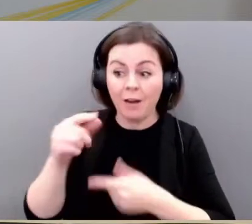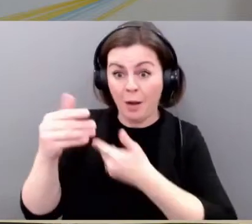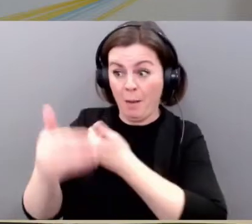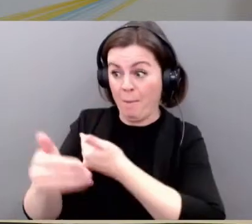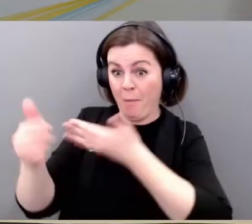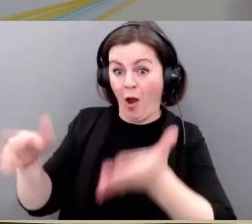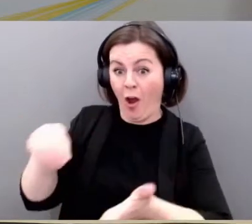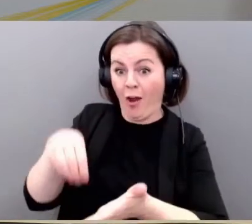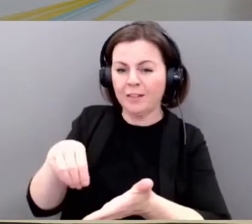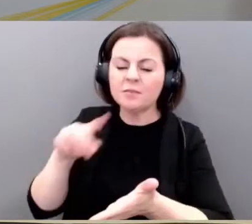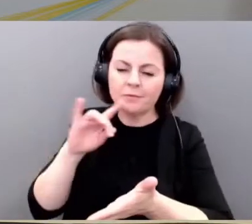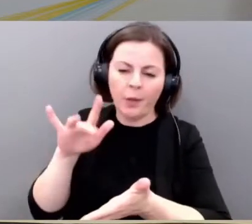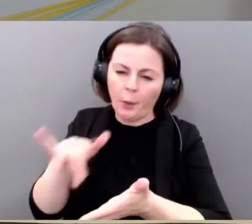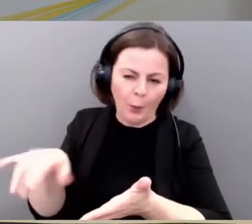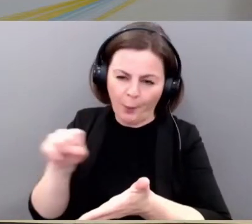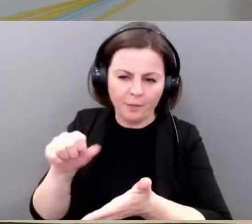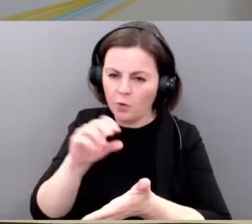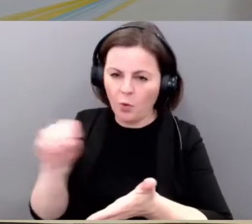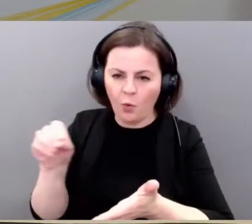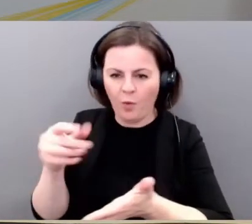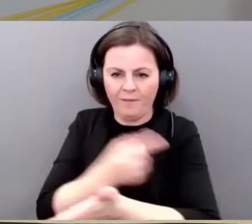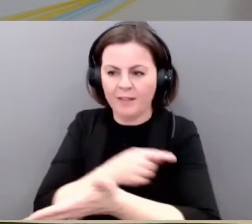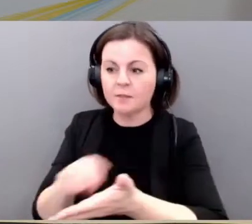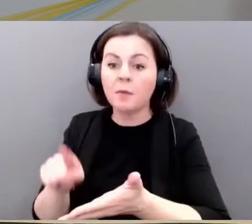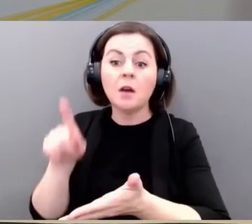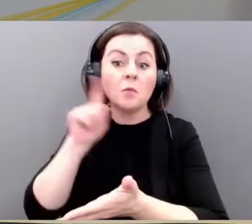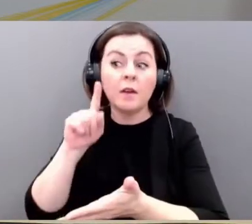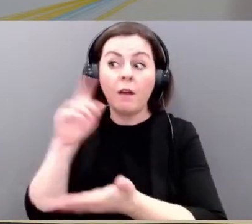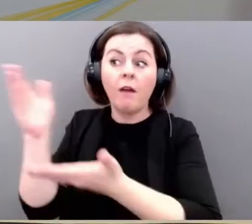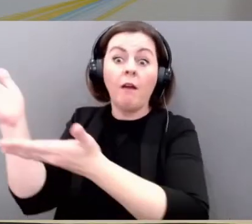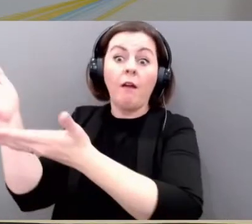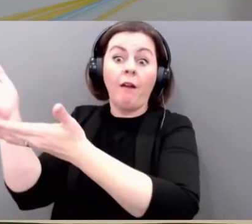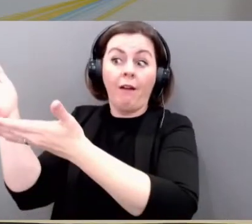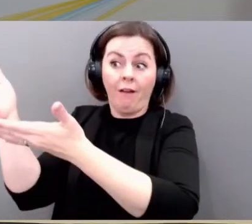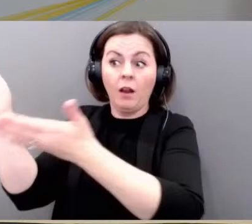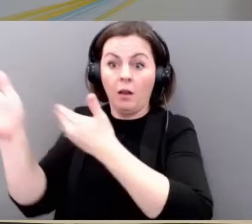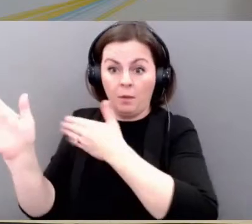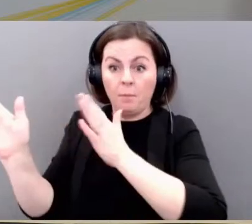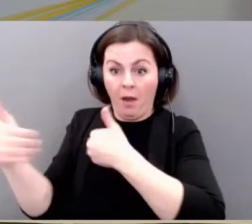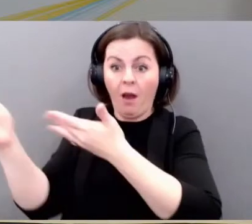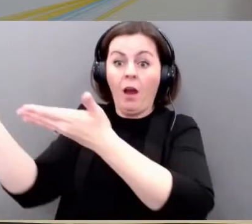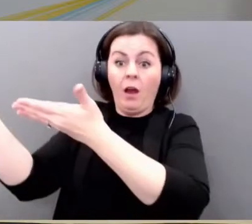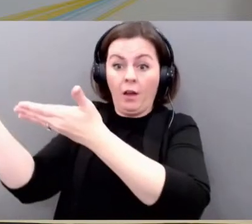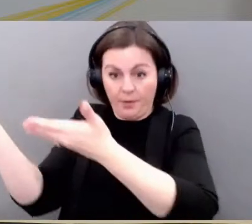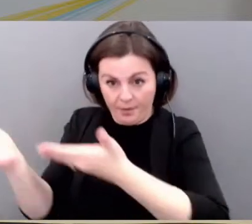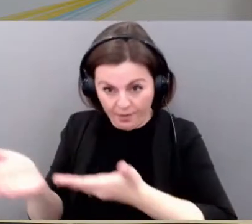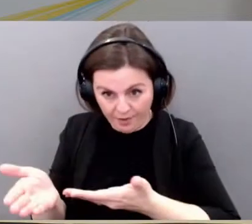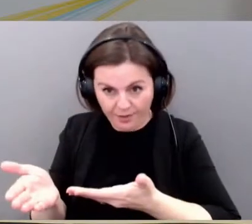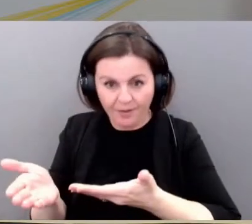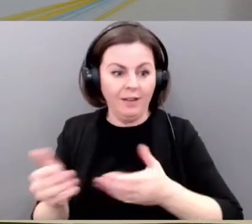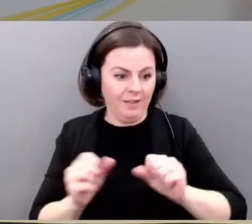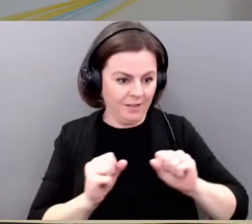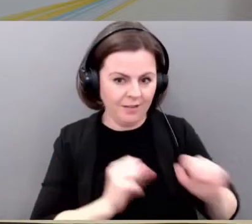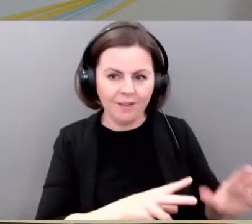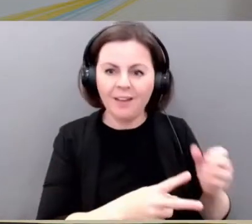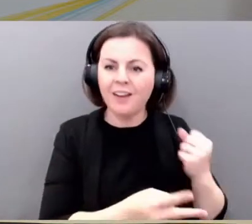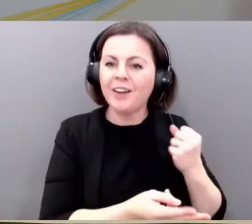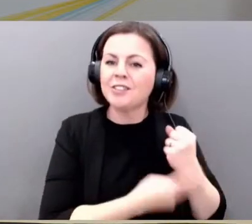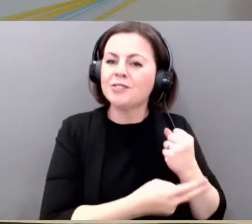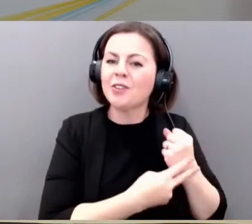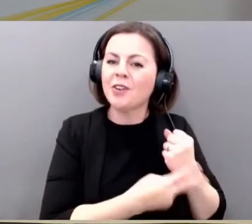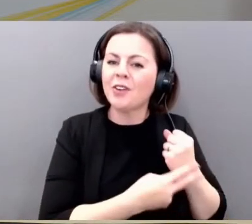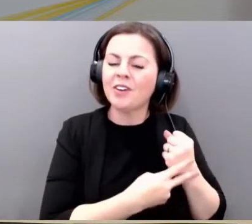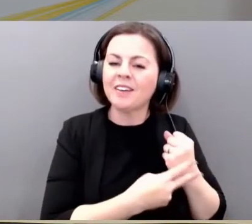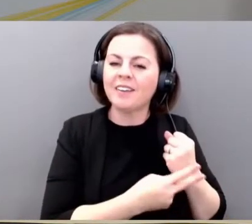make sure that it's received, it can be stored properly and hooked into